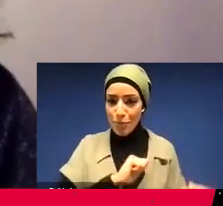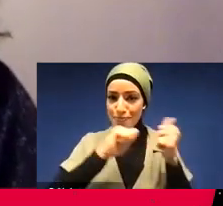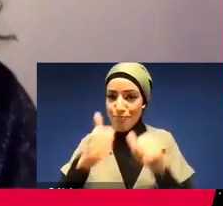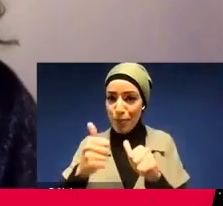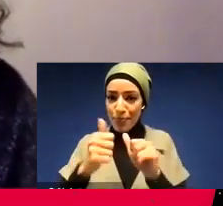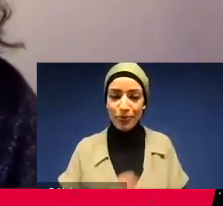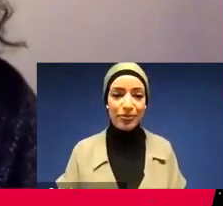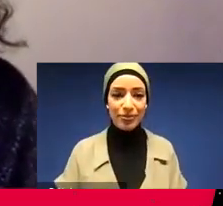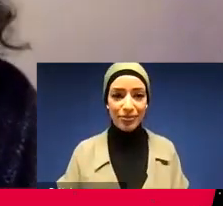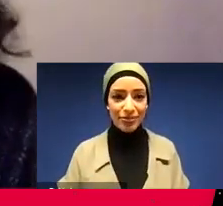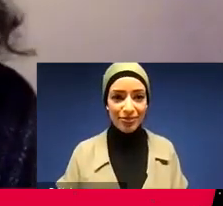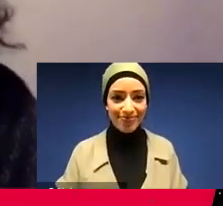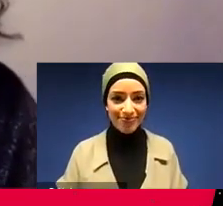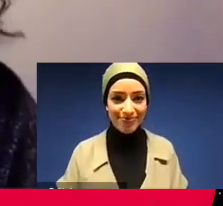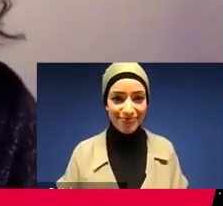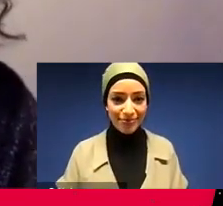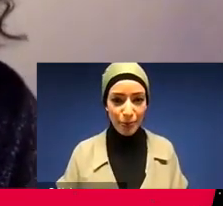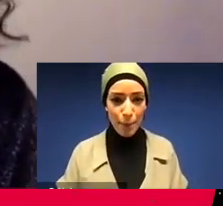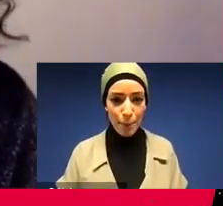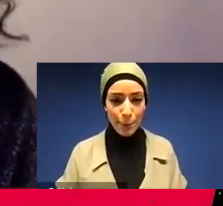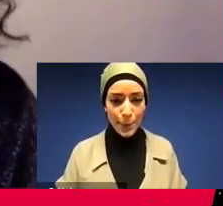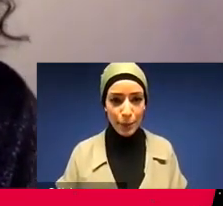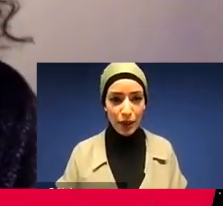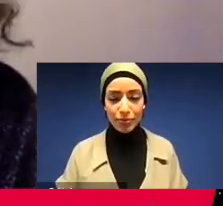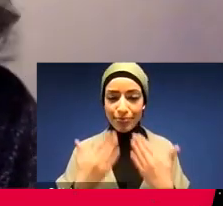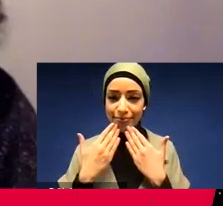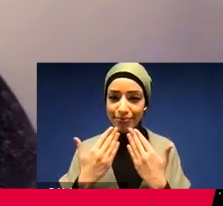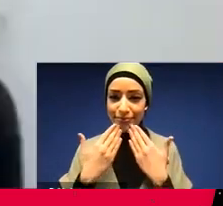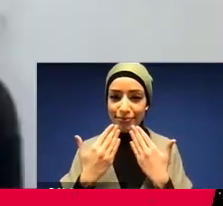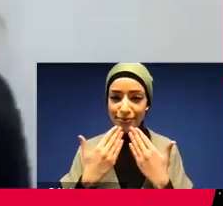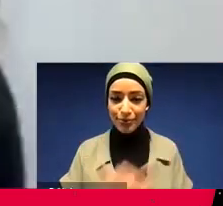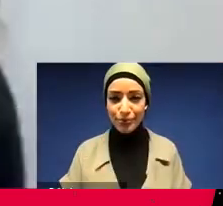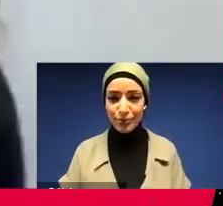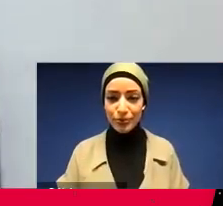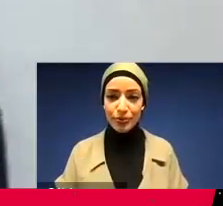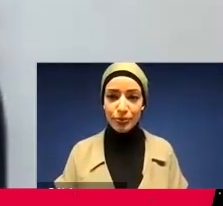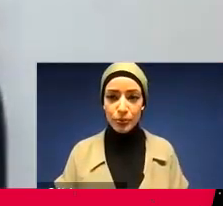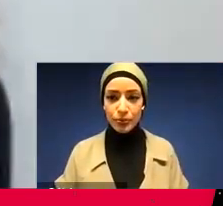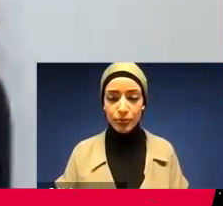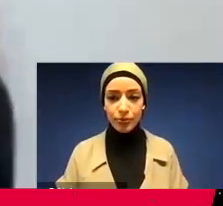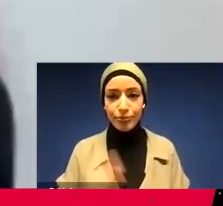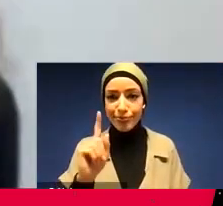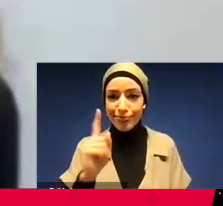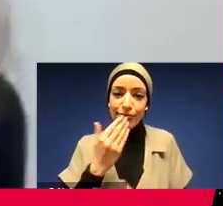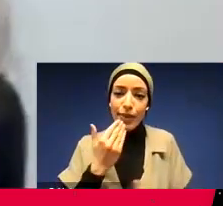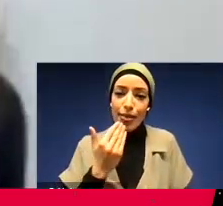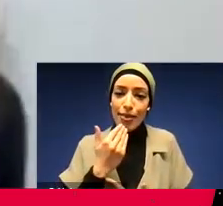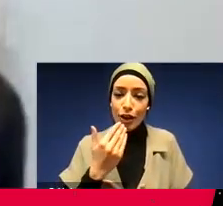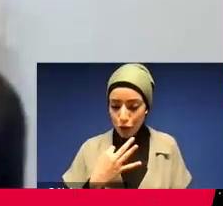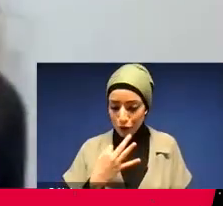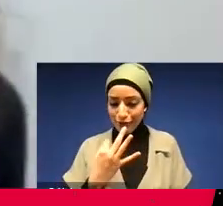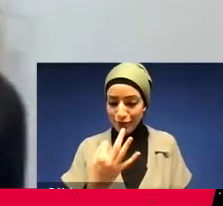Thank you. First of all, thank you for having me here.